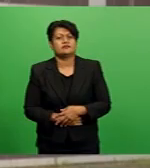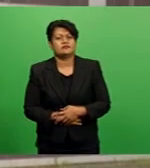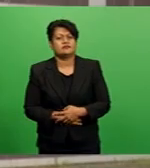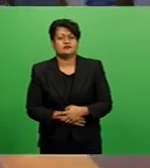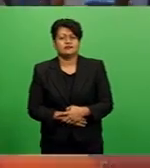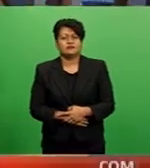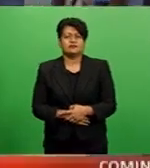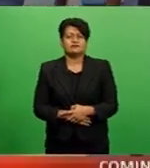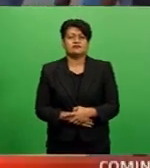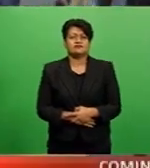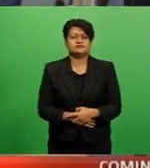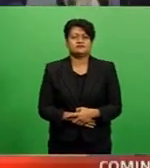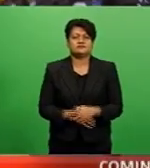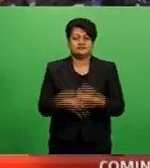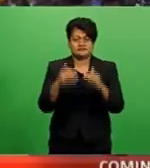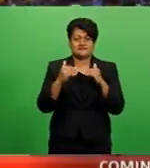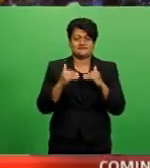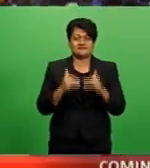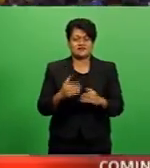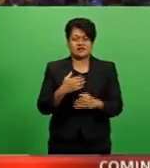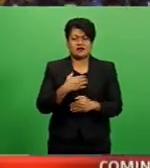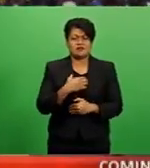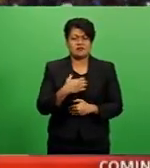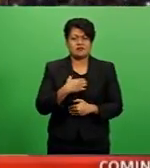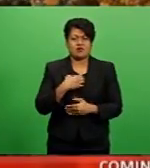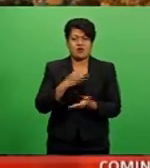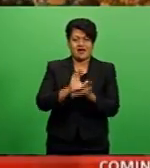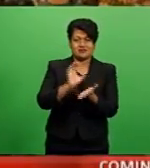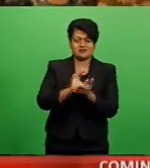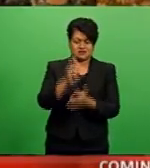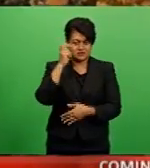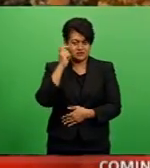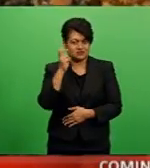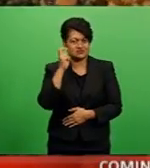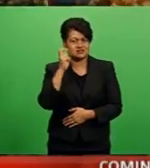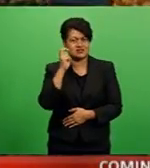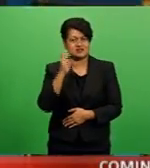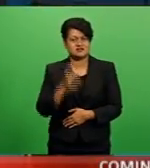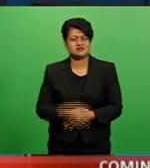News. Up ahead, more councillors to be trained.